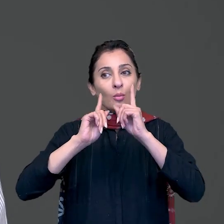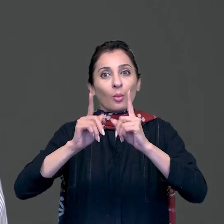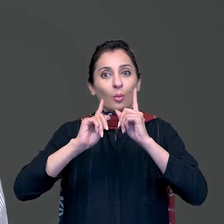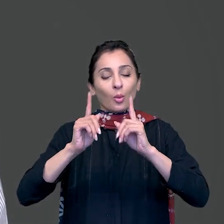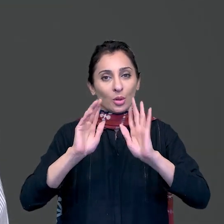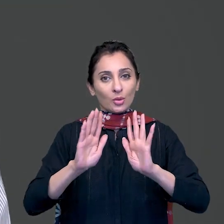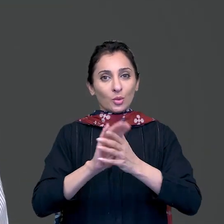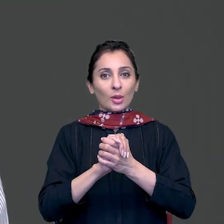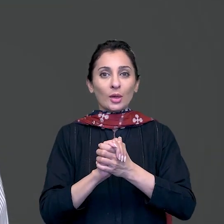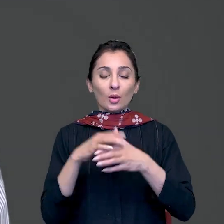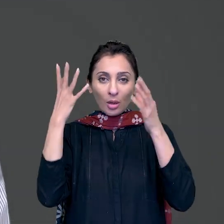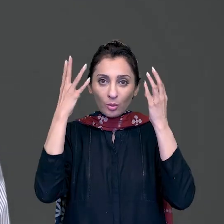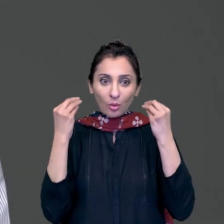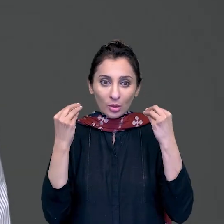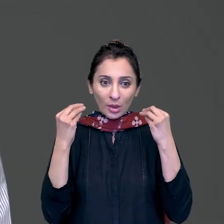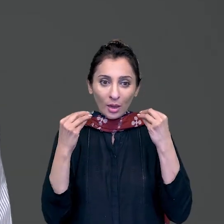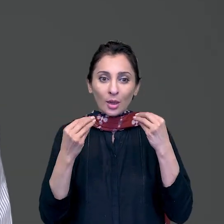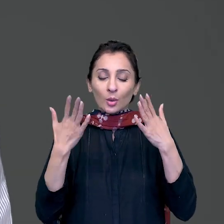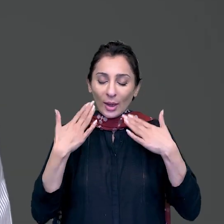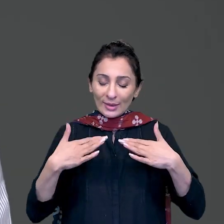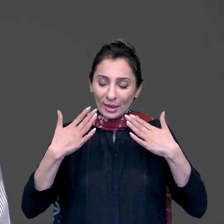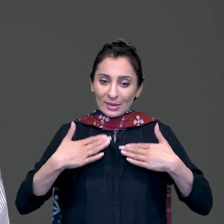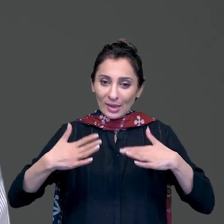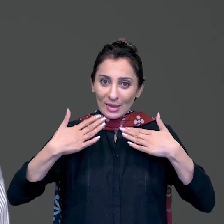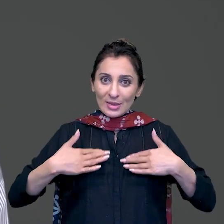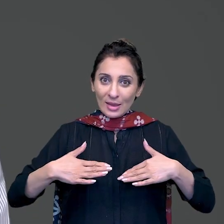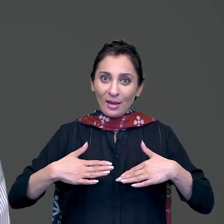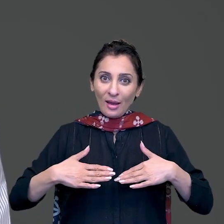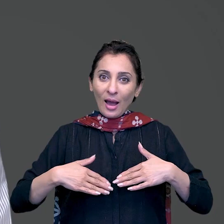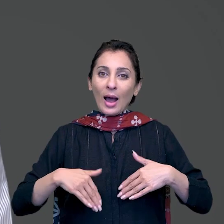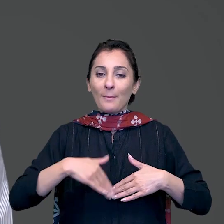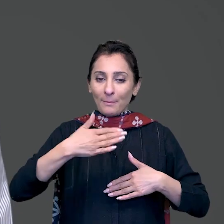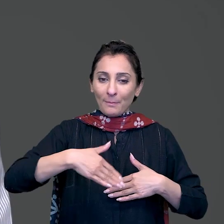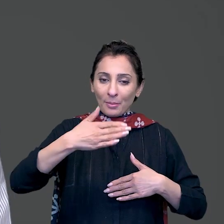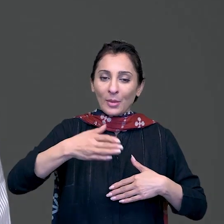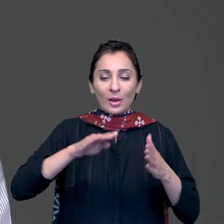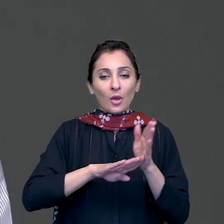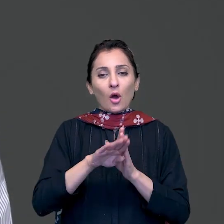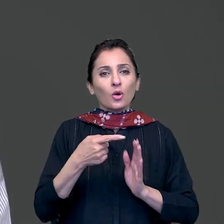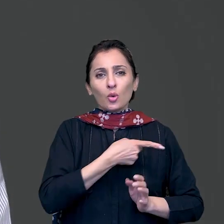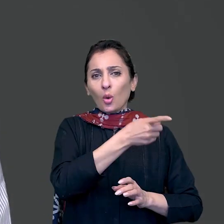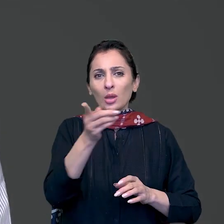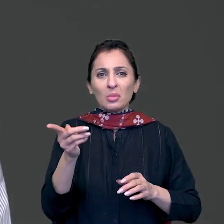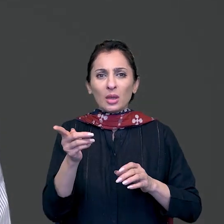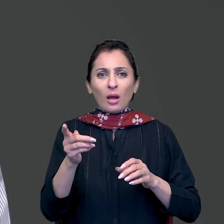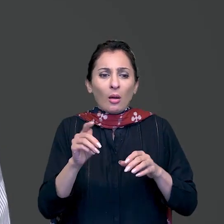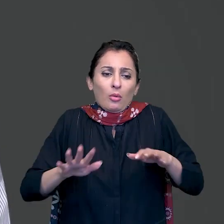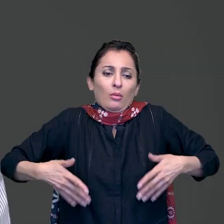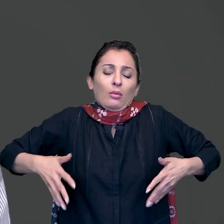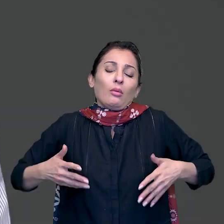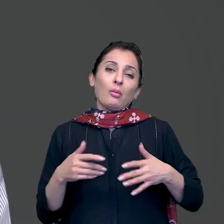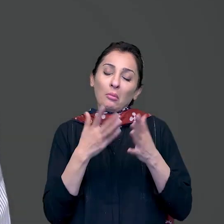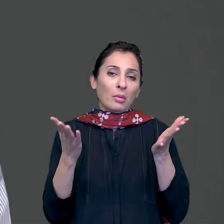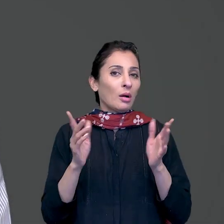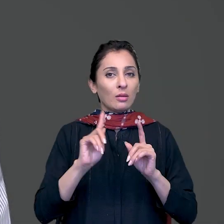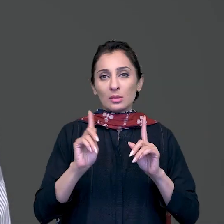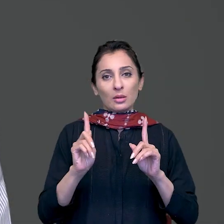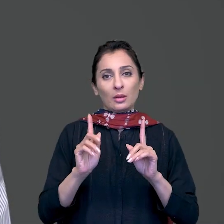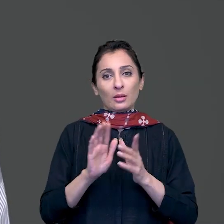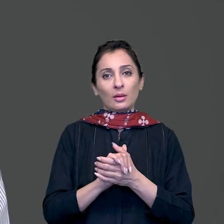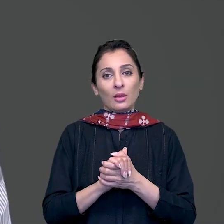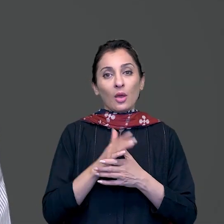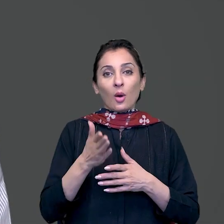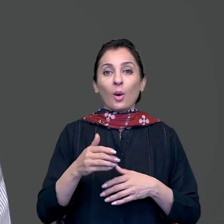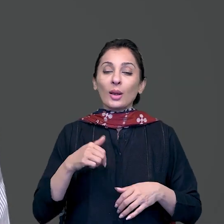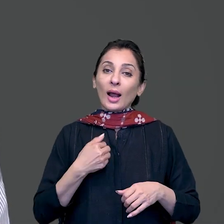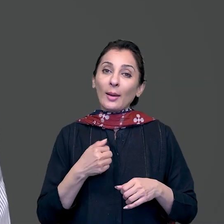speaking or feel that they can't do public speaking is that it gets better with time. And eventually you realize that nobody is actually going to judge you or